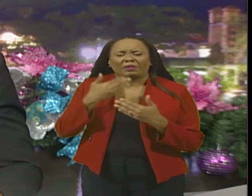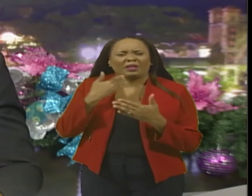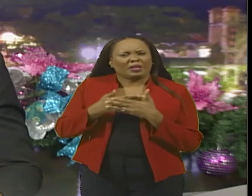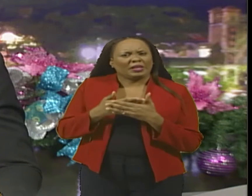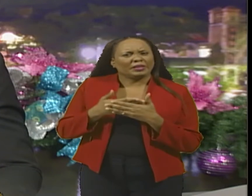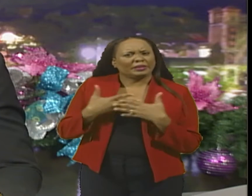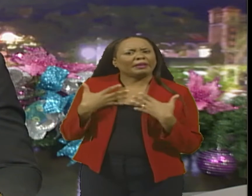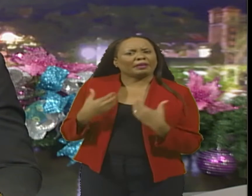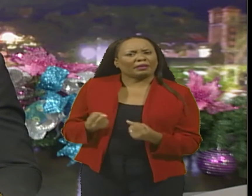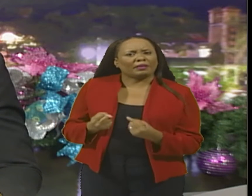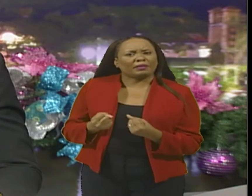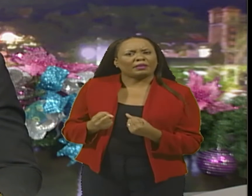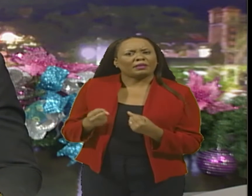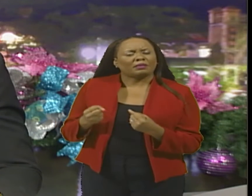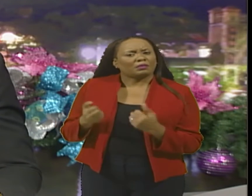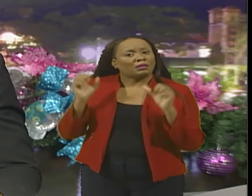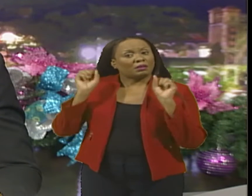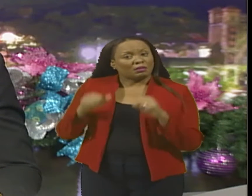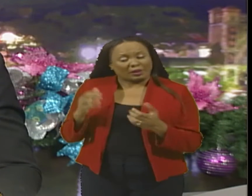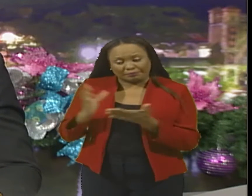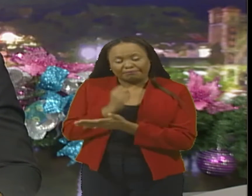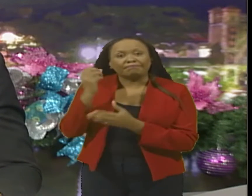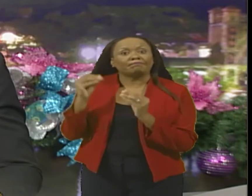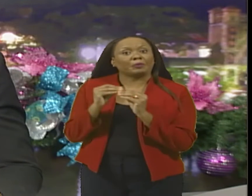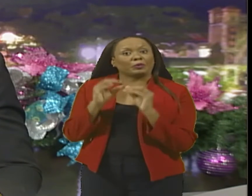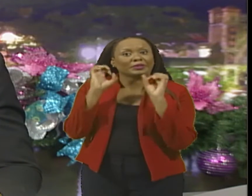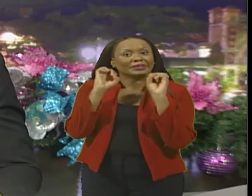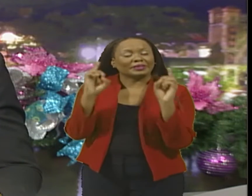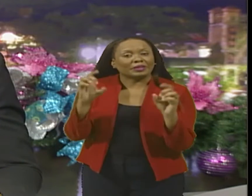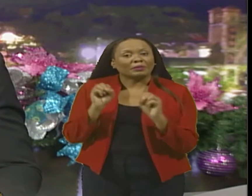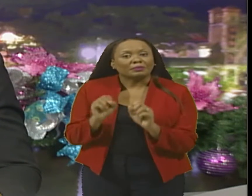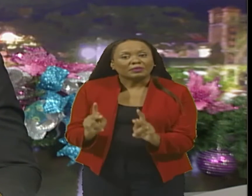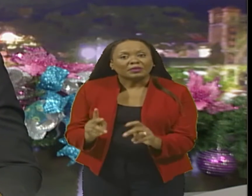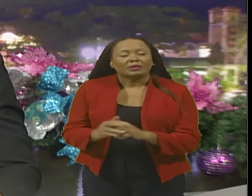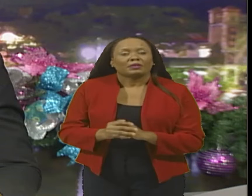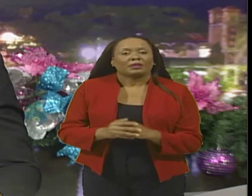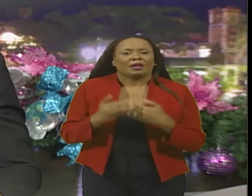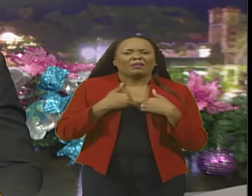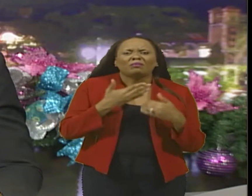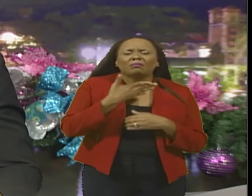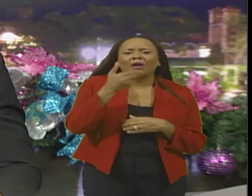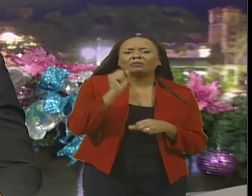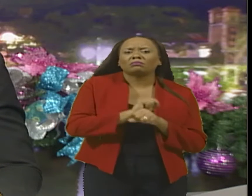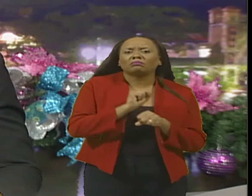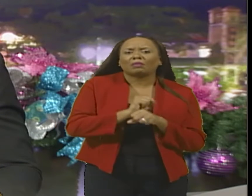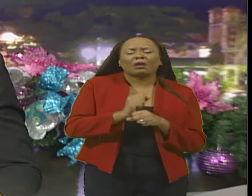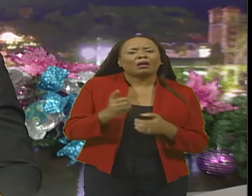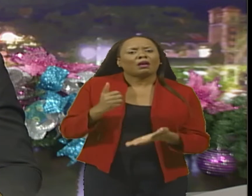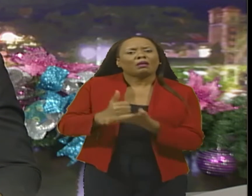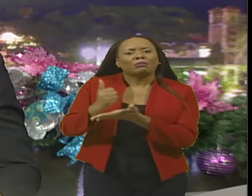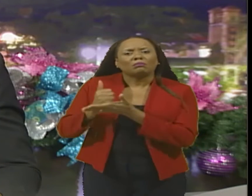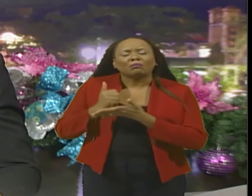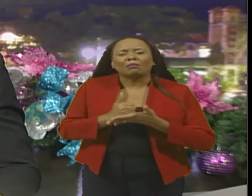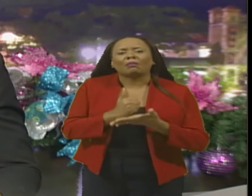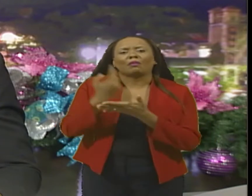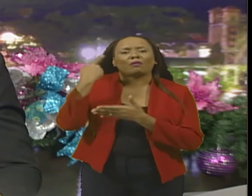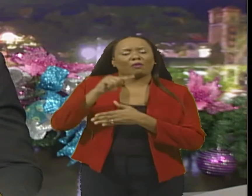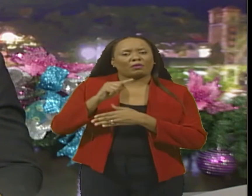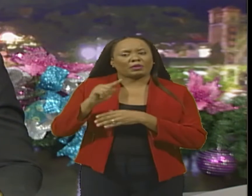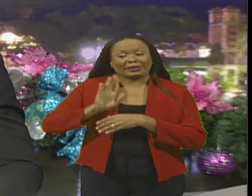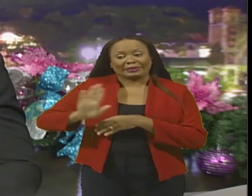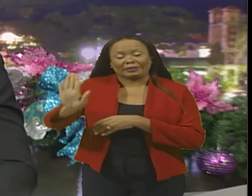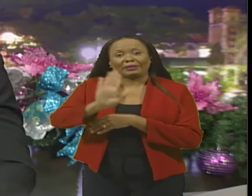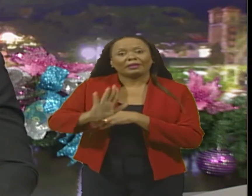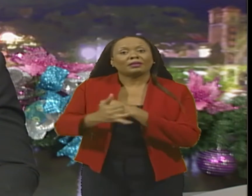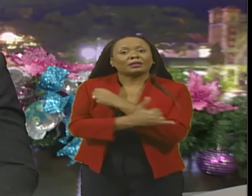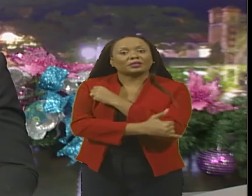health can pursue more education opportunities, seek and keep better jobs, and contribute more to national development.